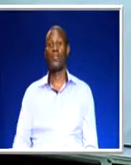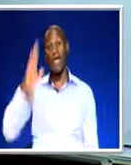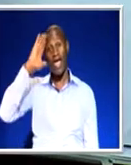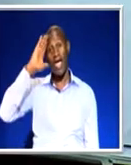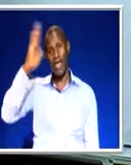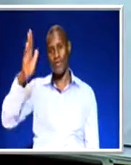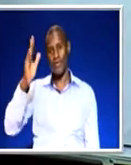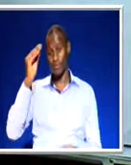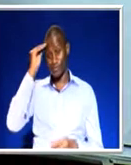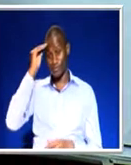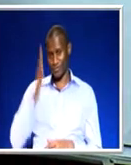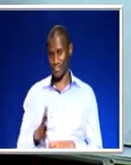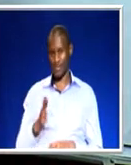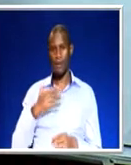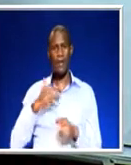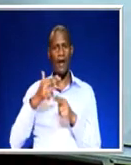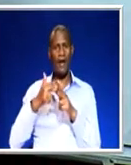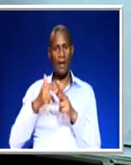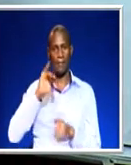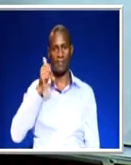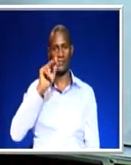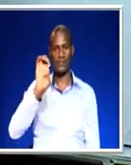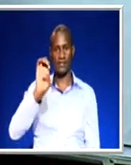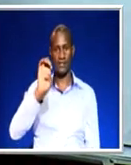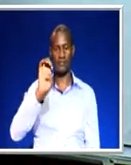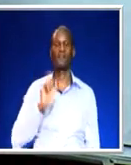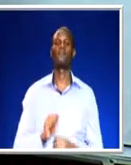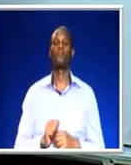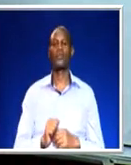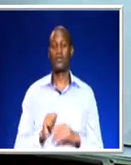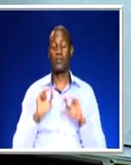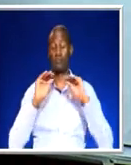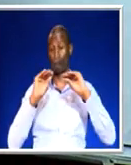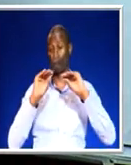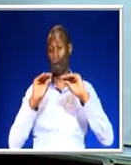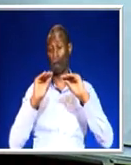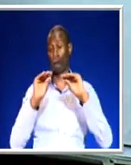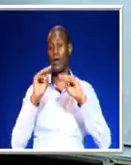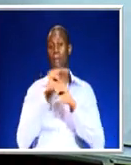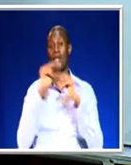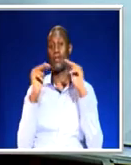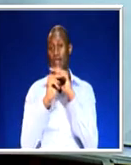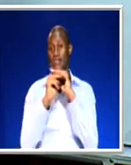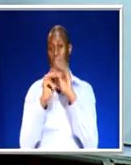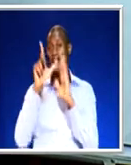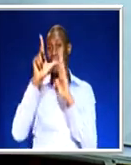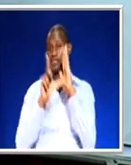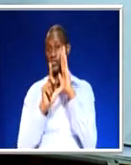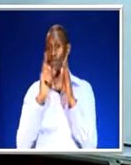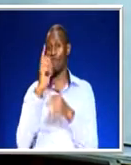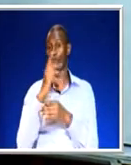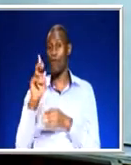Hello, Lana. My name is Jane Sakwa. I will present a mathematics lesson, Form